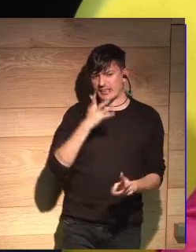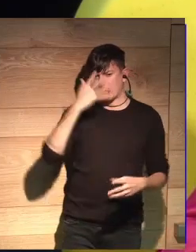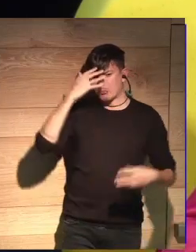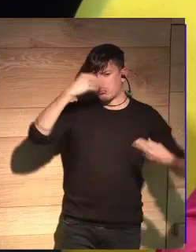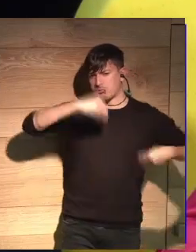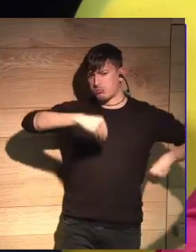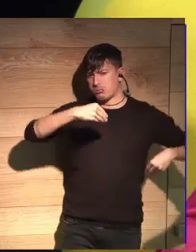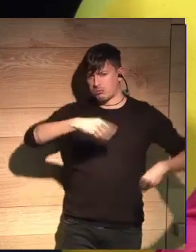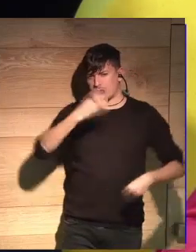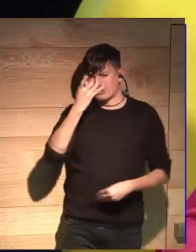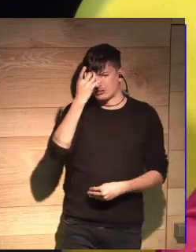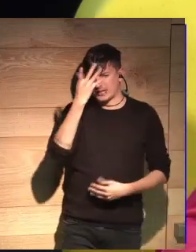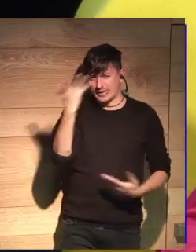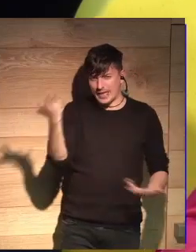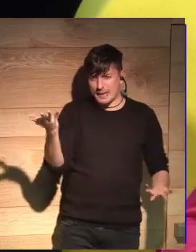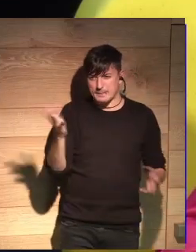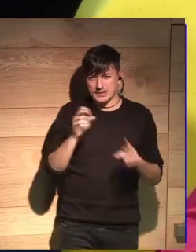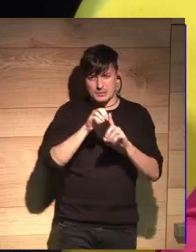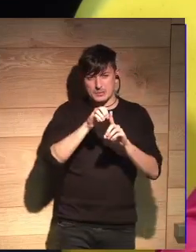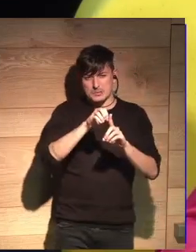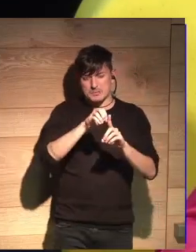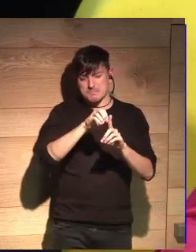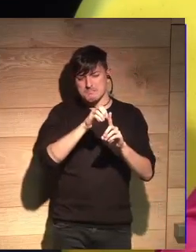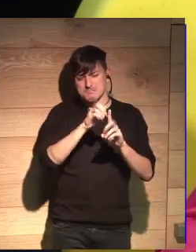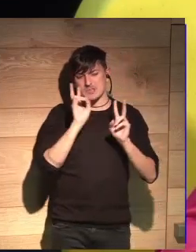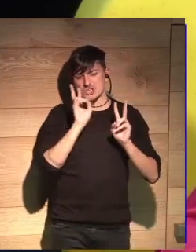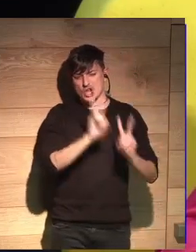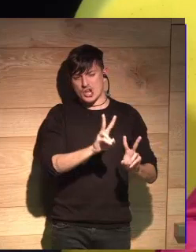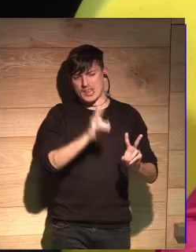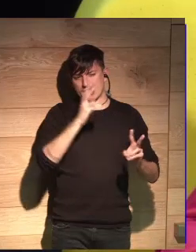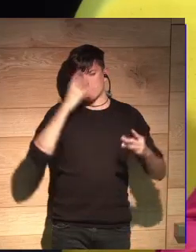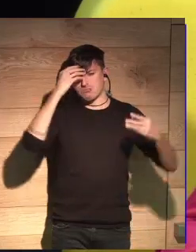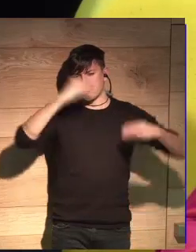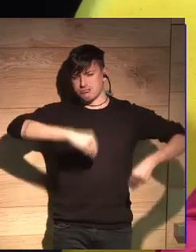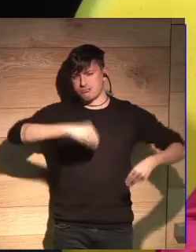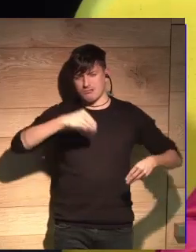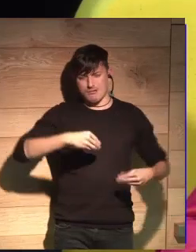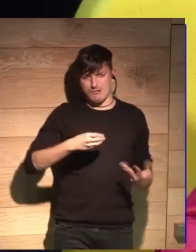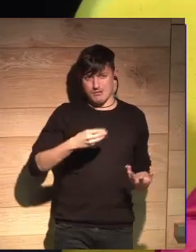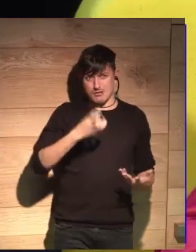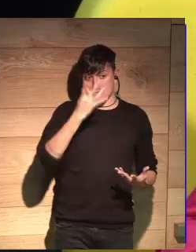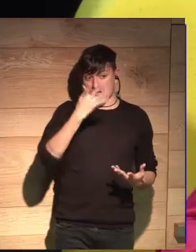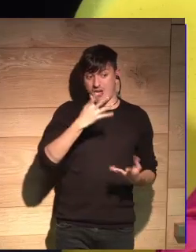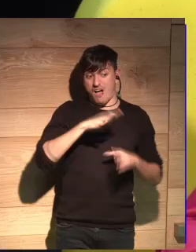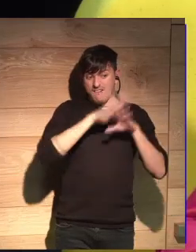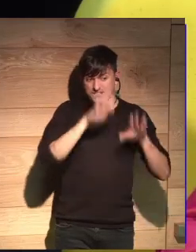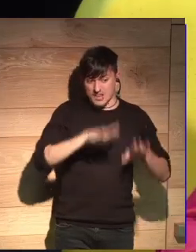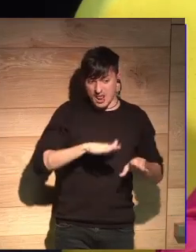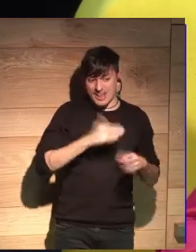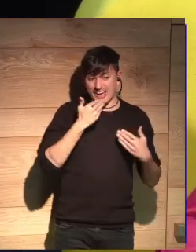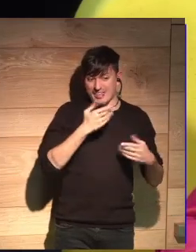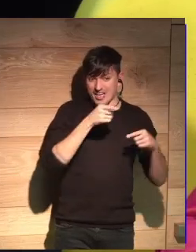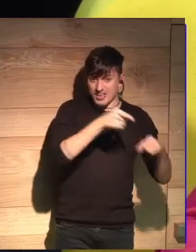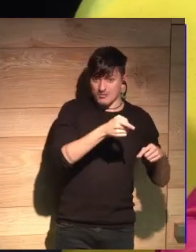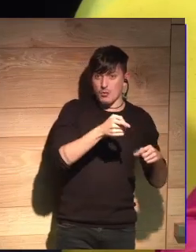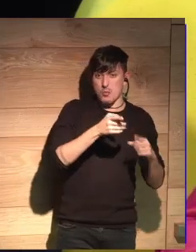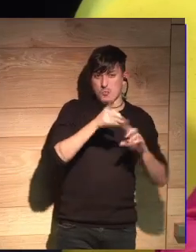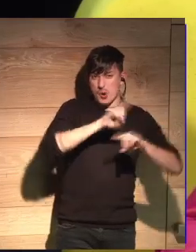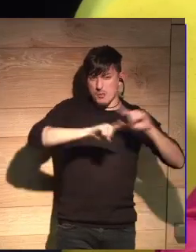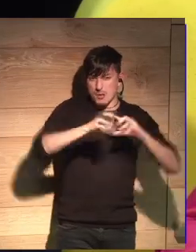and pursue them. We solve other problems. And I think that's important. That's, again, part of being a grown-up. Realizing that I was a